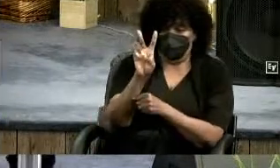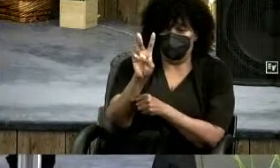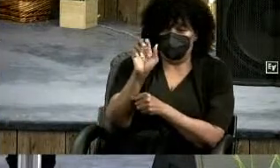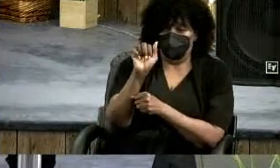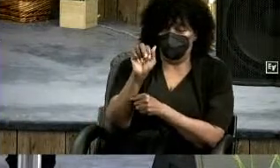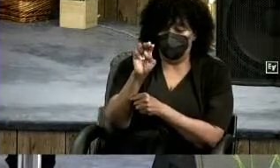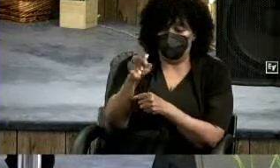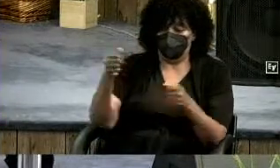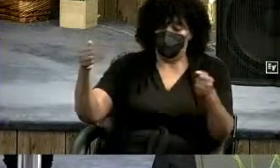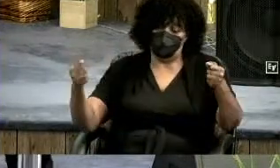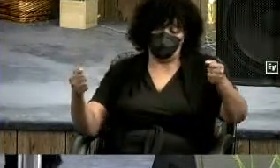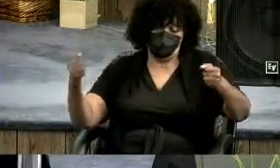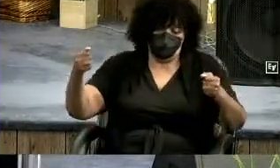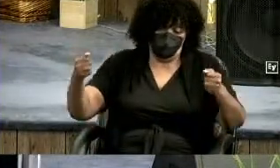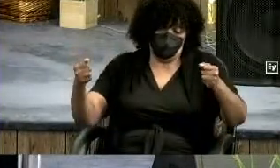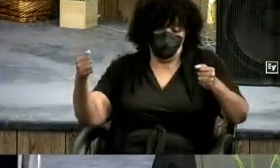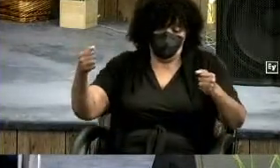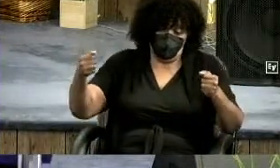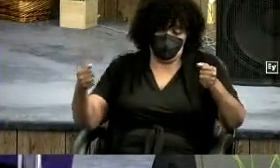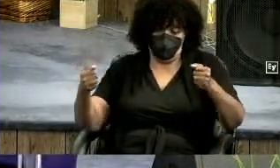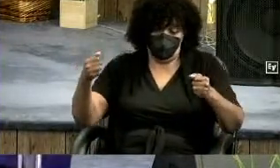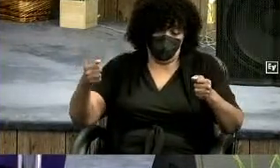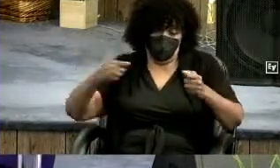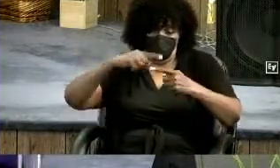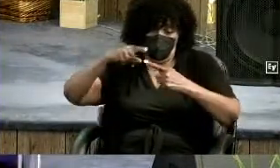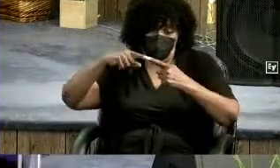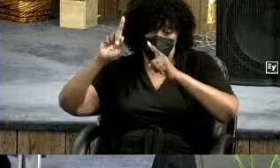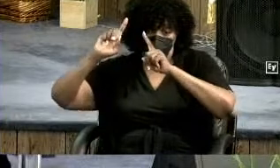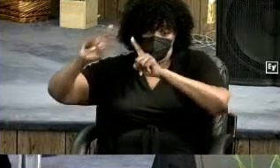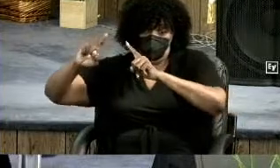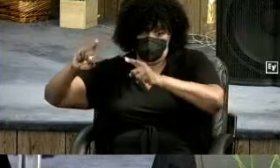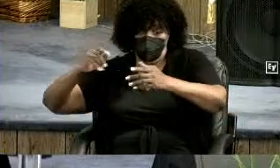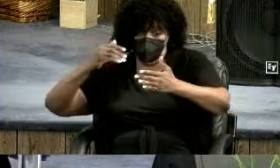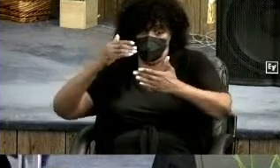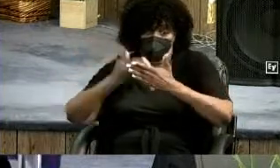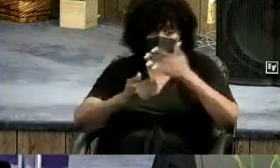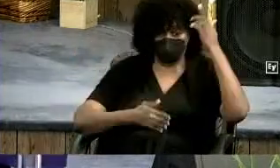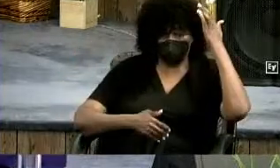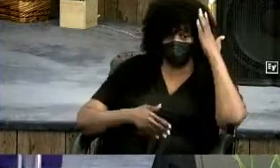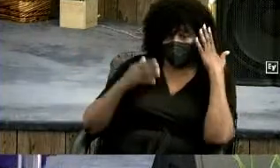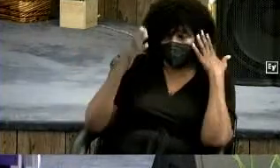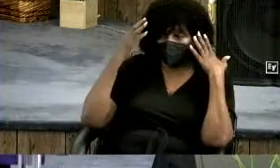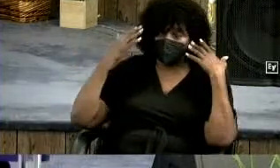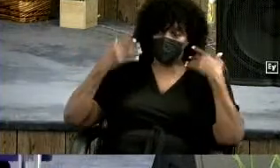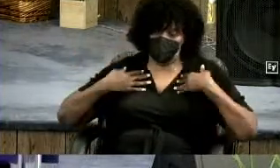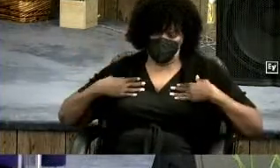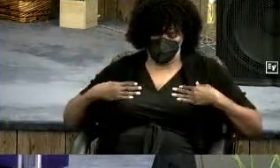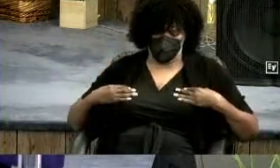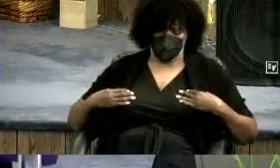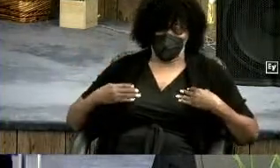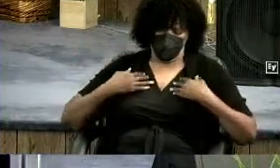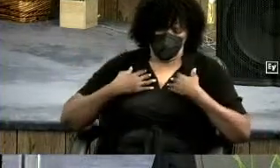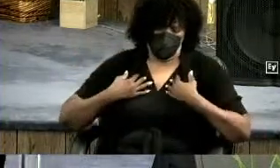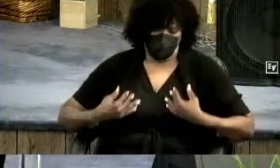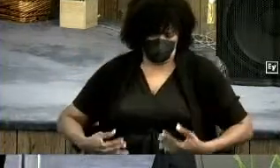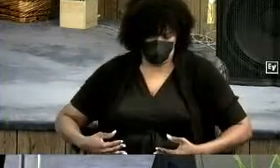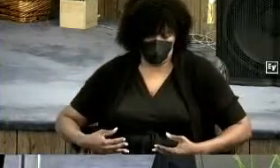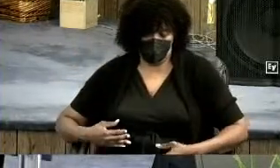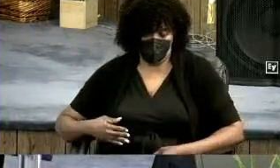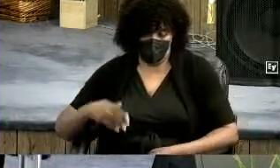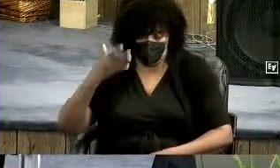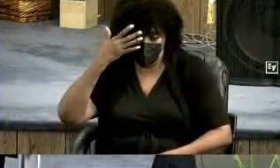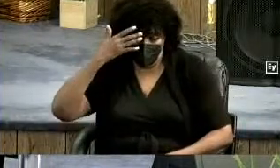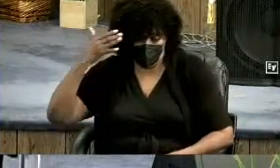in. It wasn't long ago where by the time we got to where we going, we had sweated out everything we had on before we got there because we